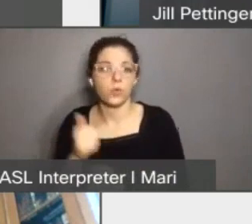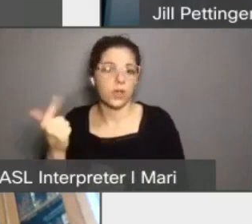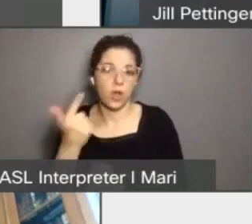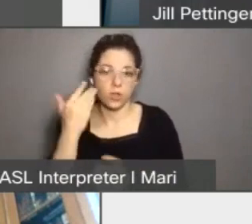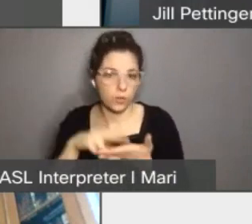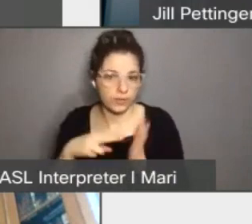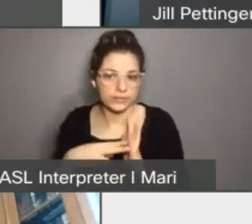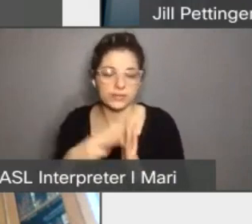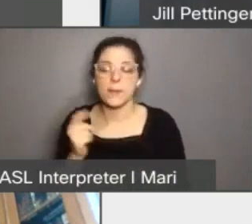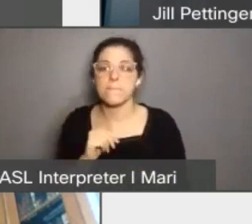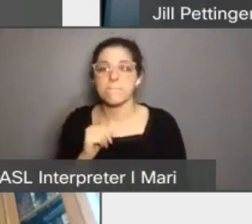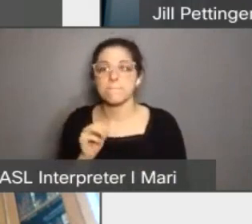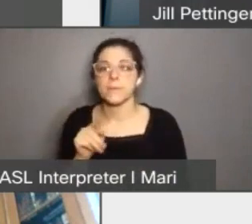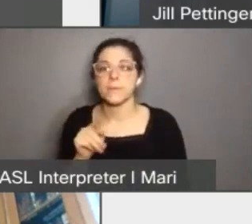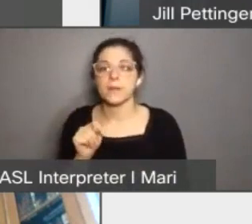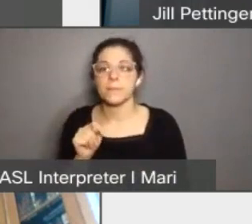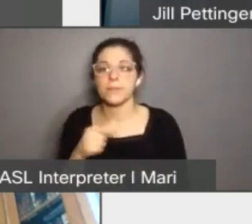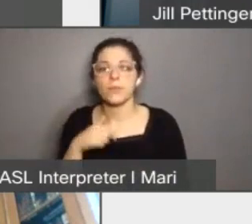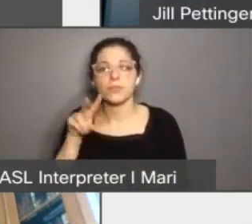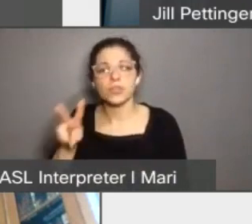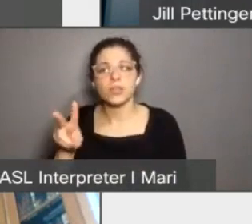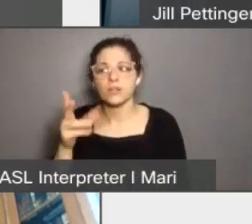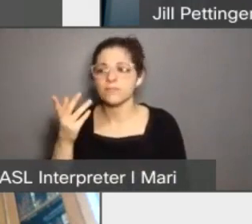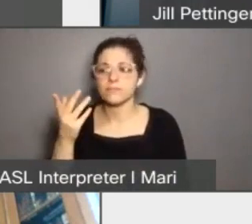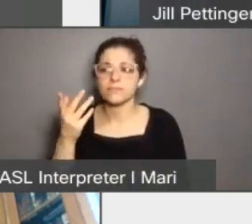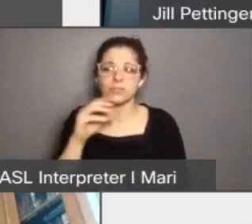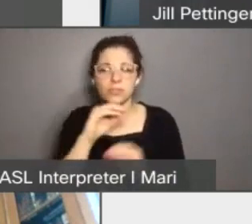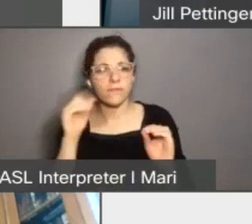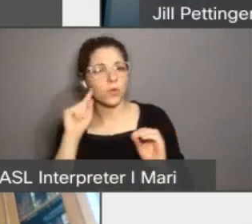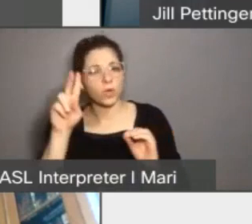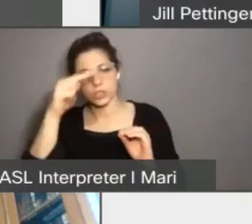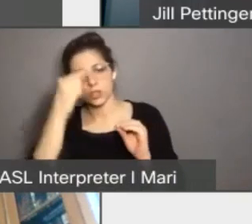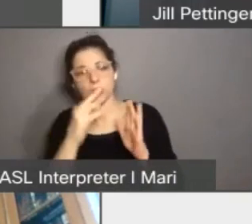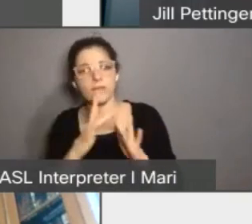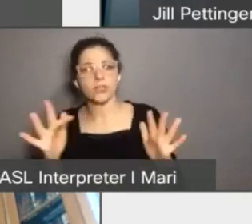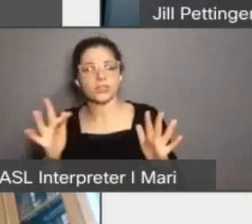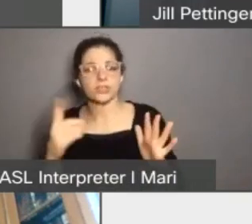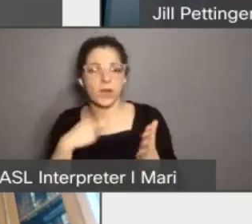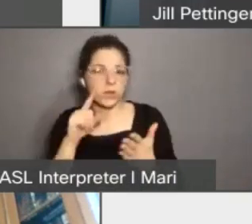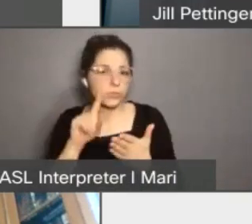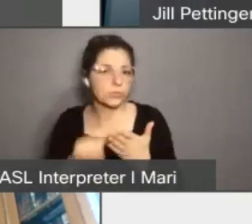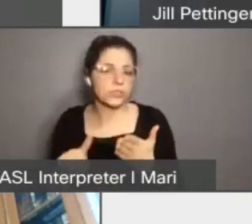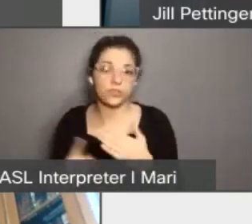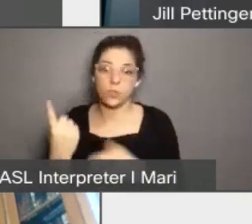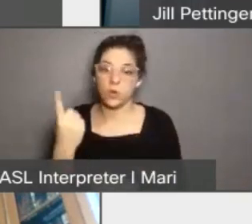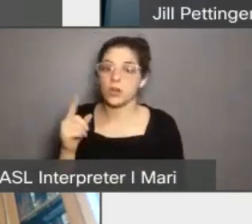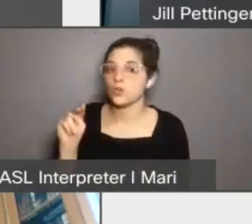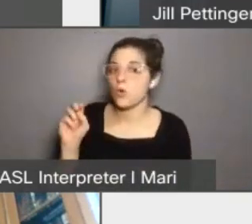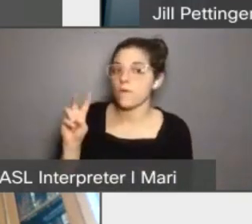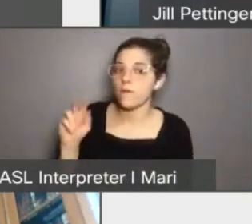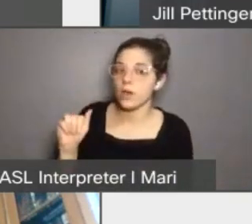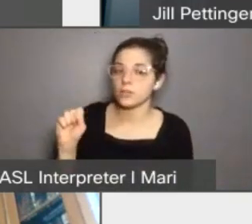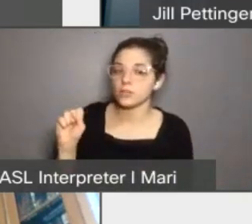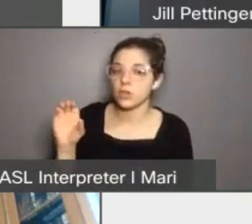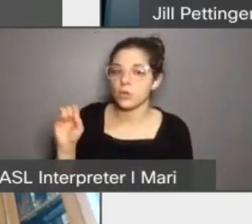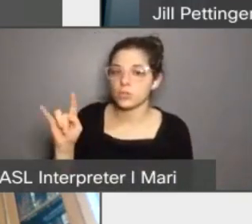pride flag. But I was looking like, how come there's none for neurodiversity? So I did research. There's one in Nova Scotia, but I